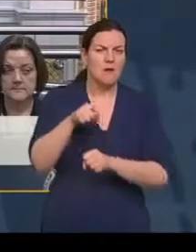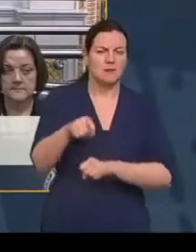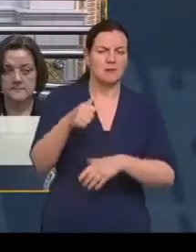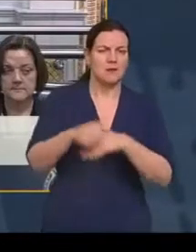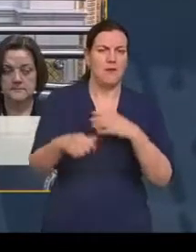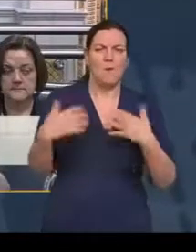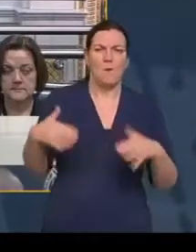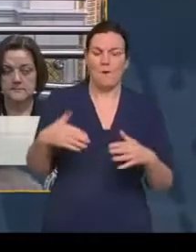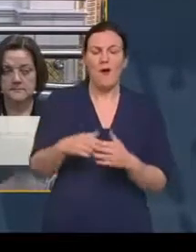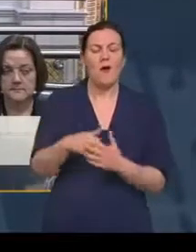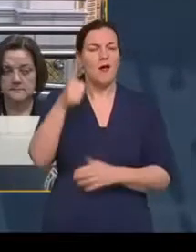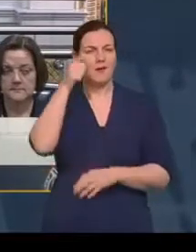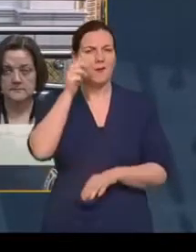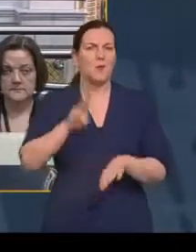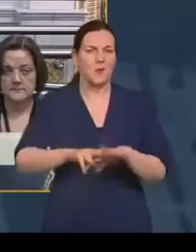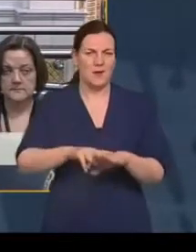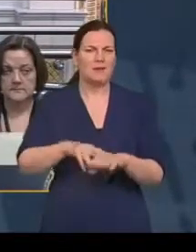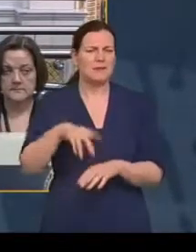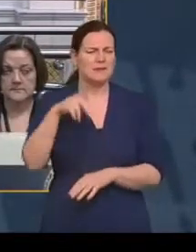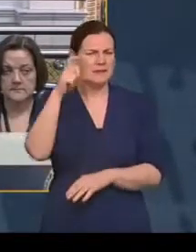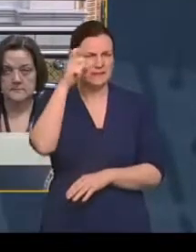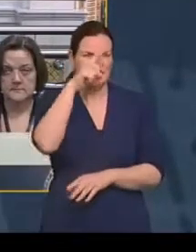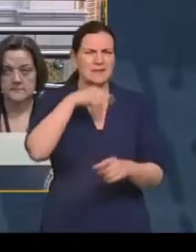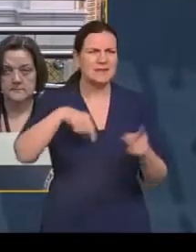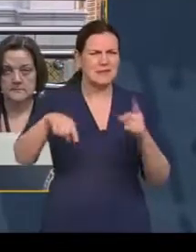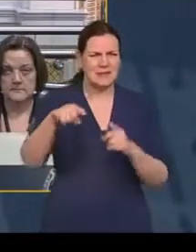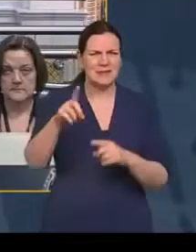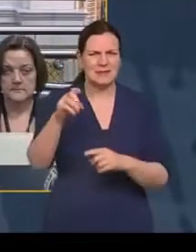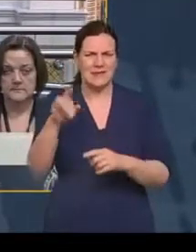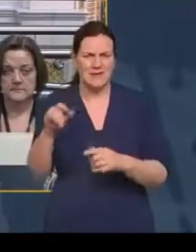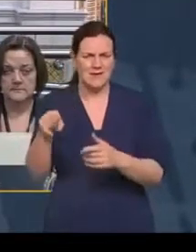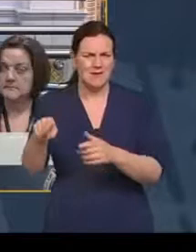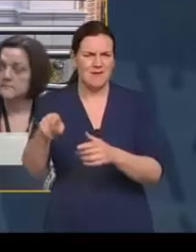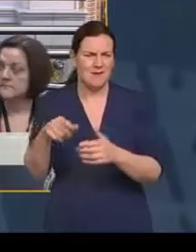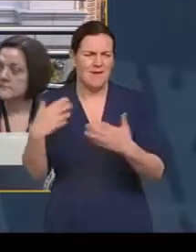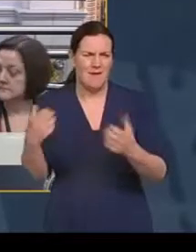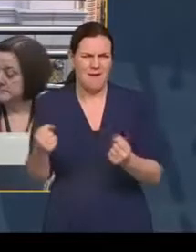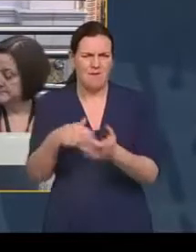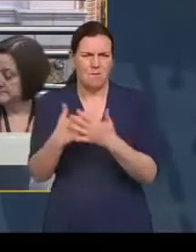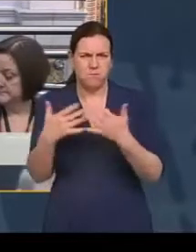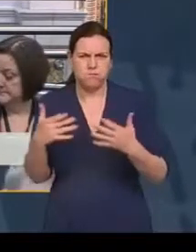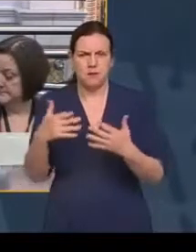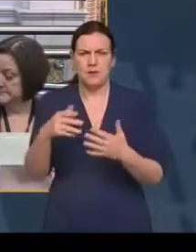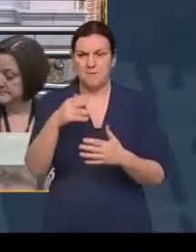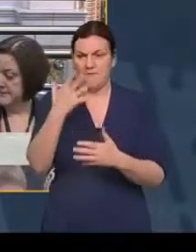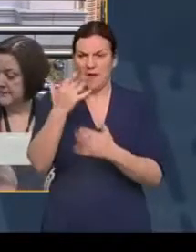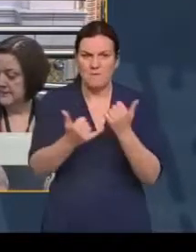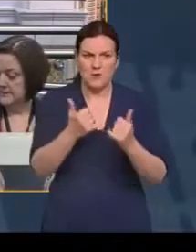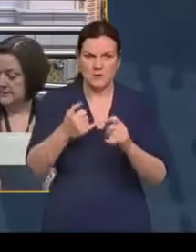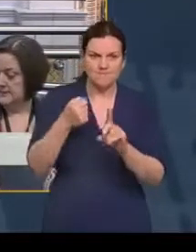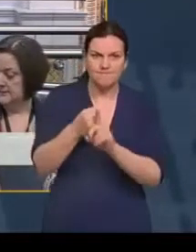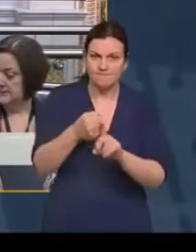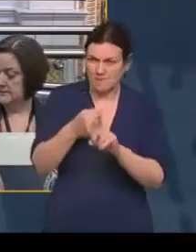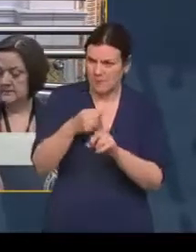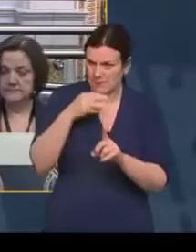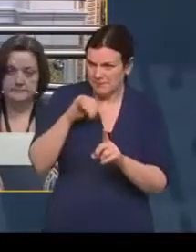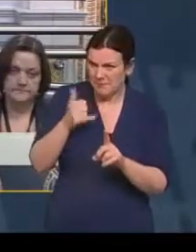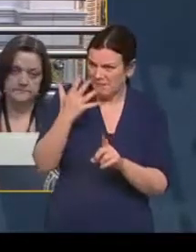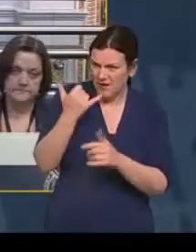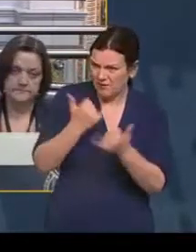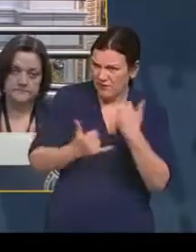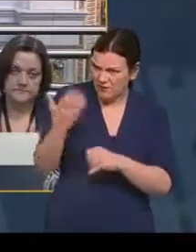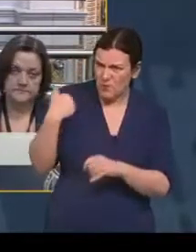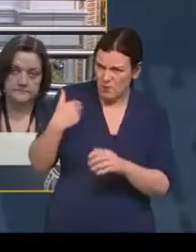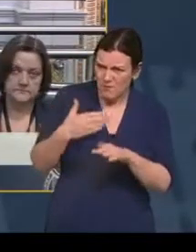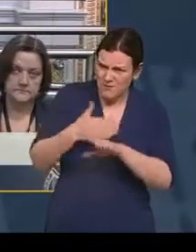historic day in a way. So I know only too well the difficulty that Senator Daly had for maybe up to 5 years. It could be 5